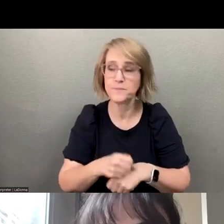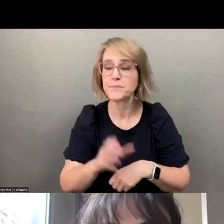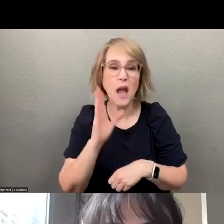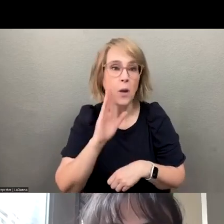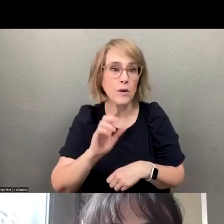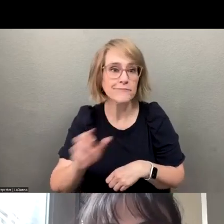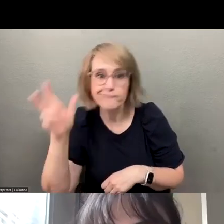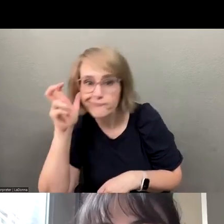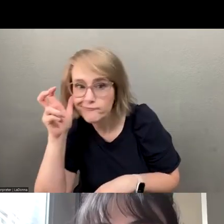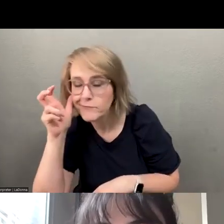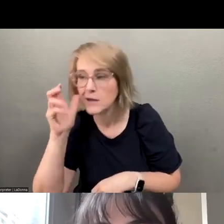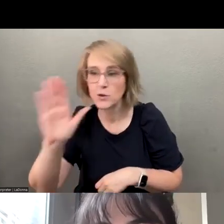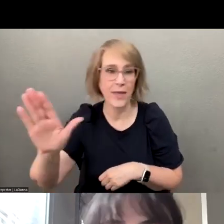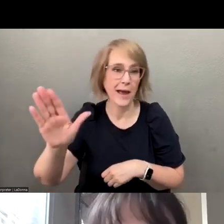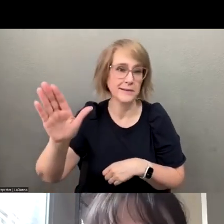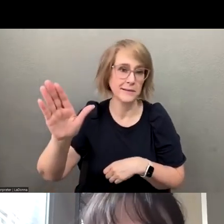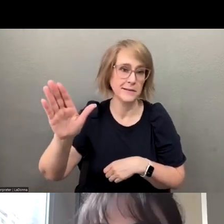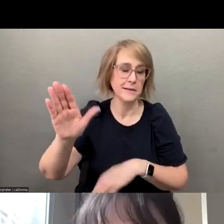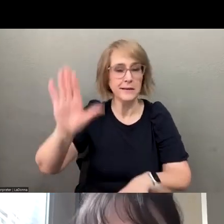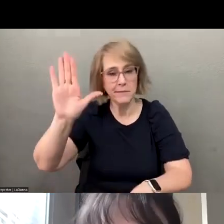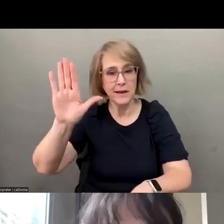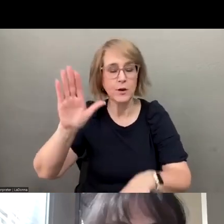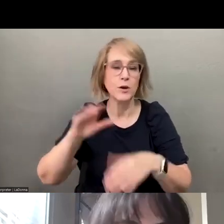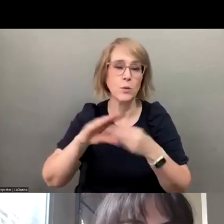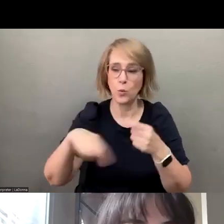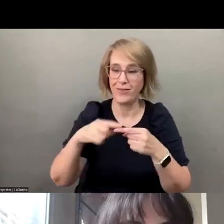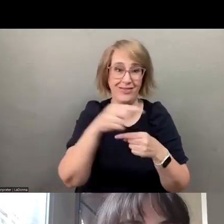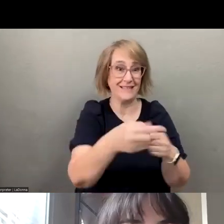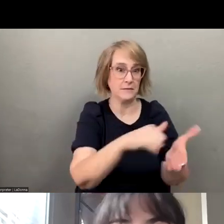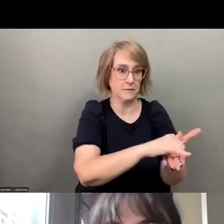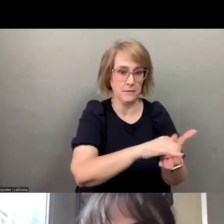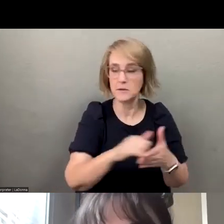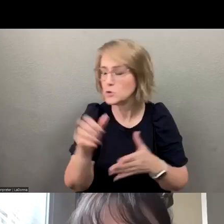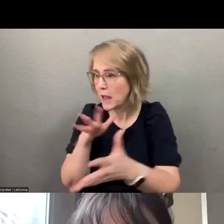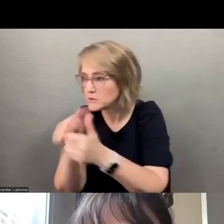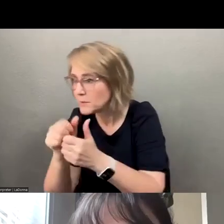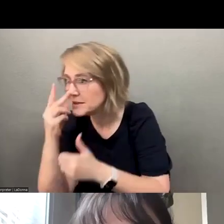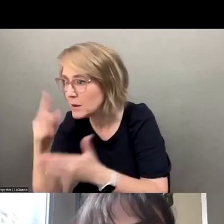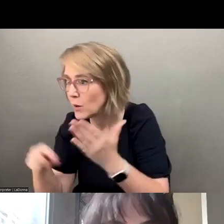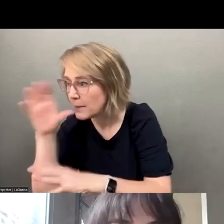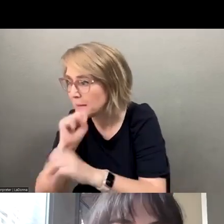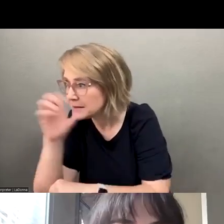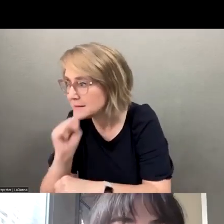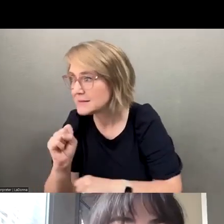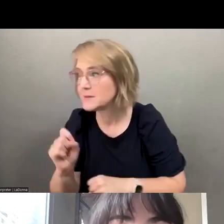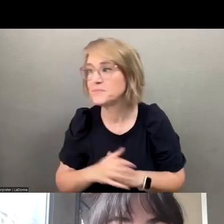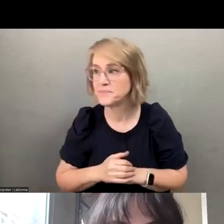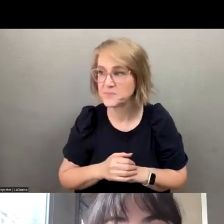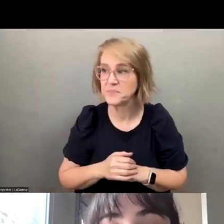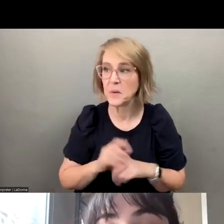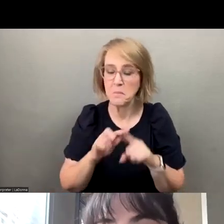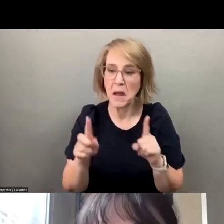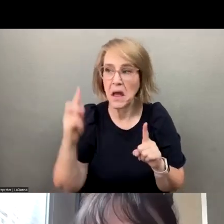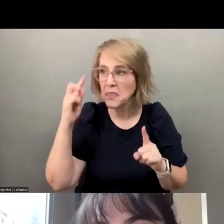the hearing once this call ends, just to catch up and see what I've missed in the last hour. But I